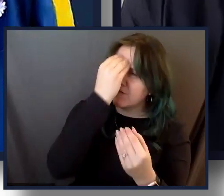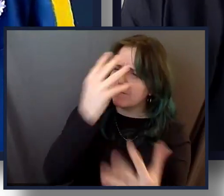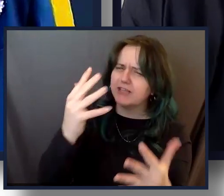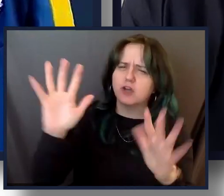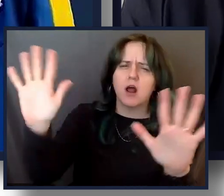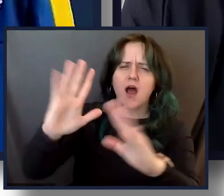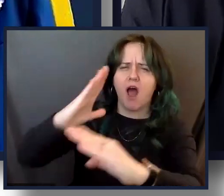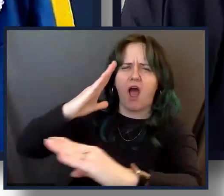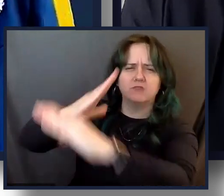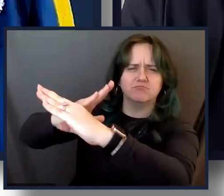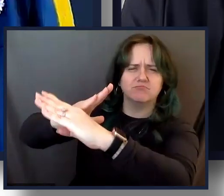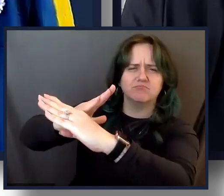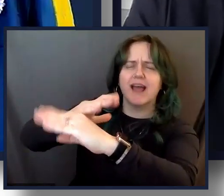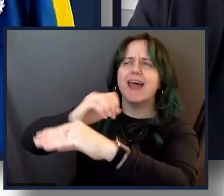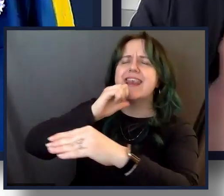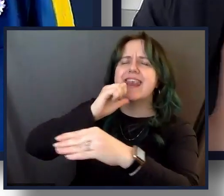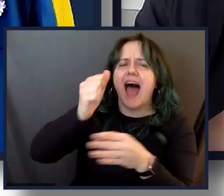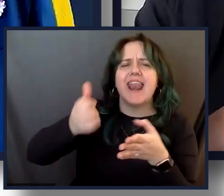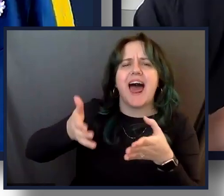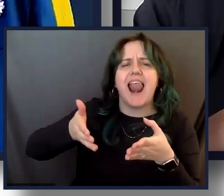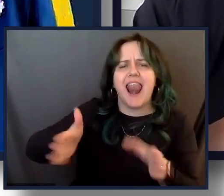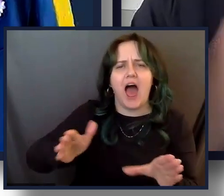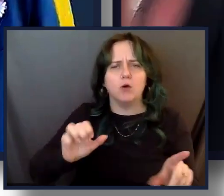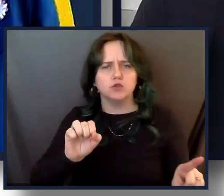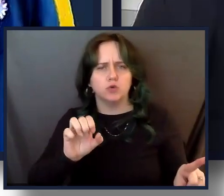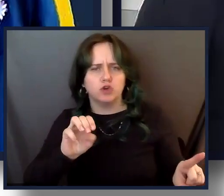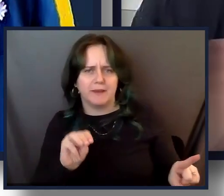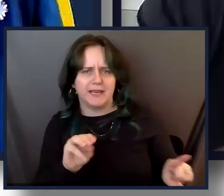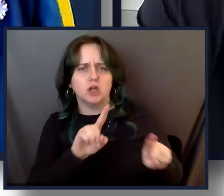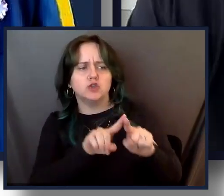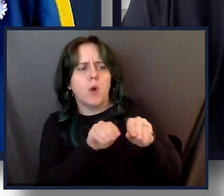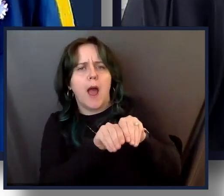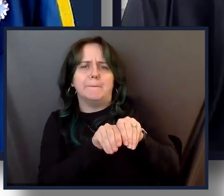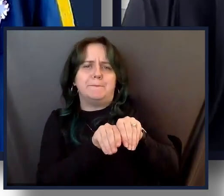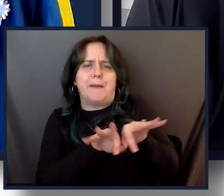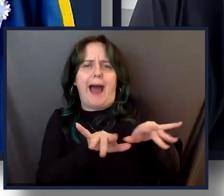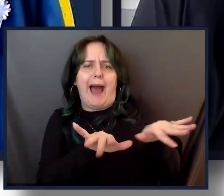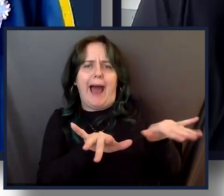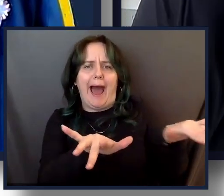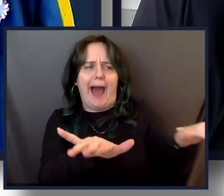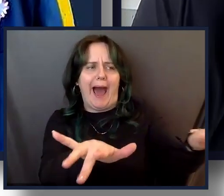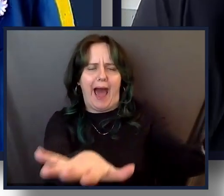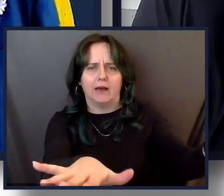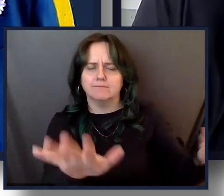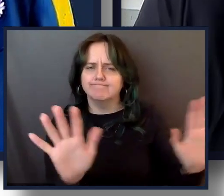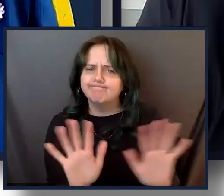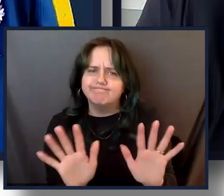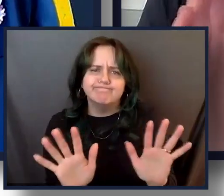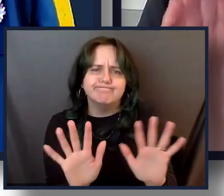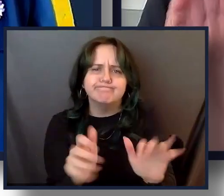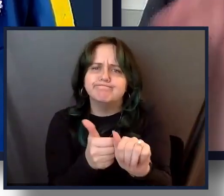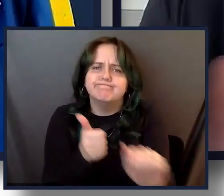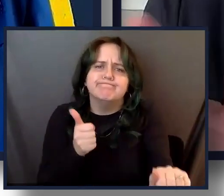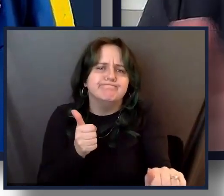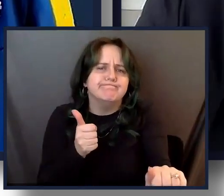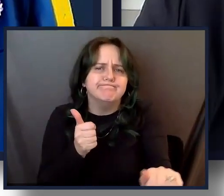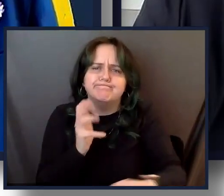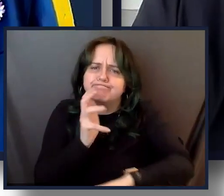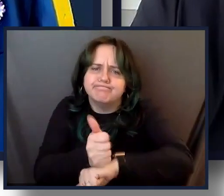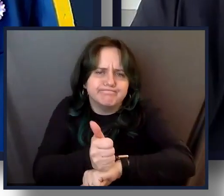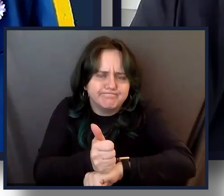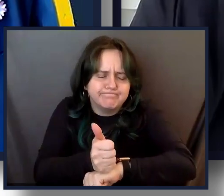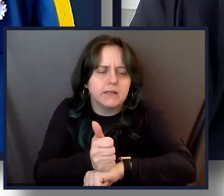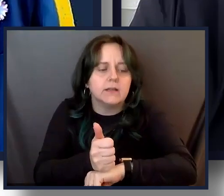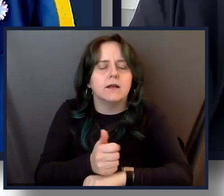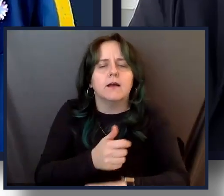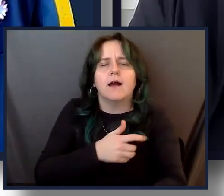social media platforms to spread all of this to the widest possible audience. And I'm not talking